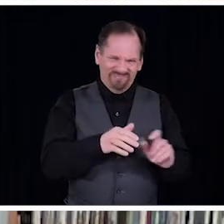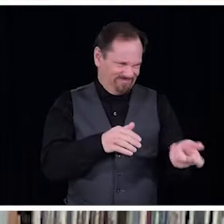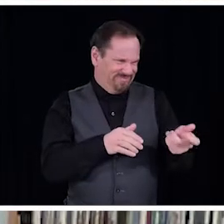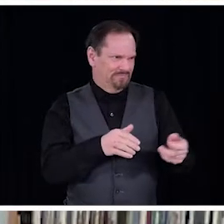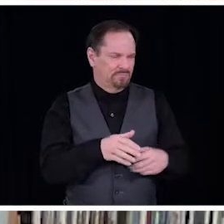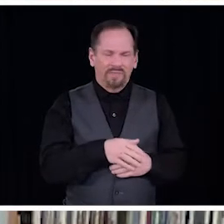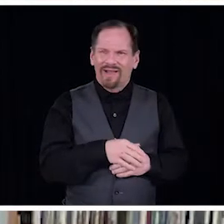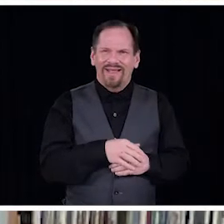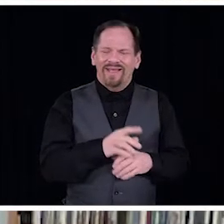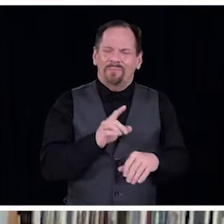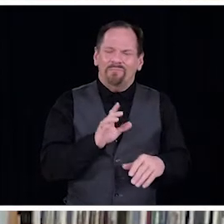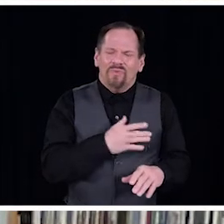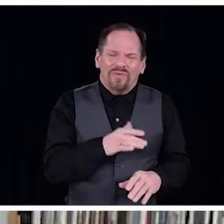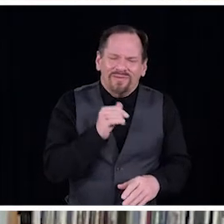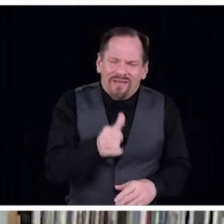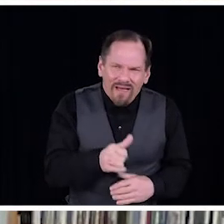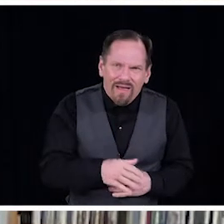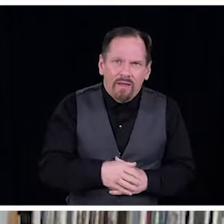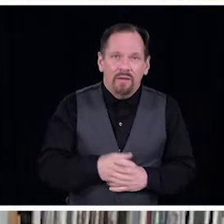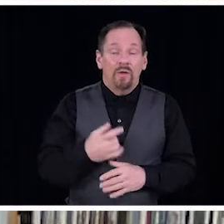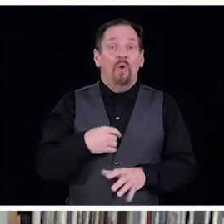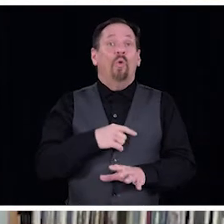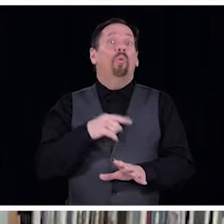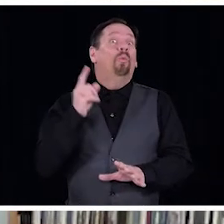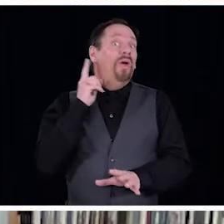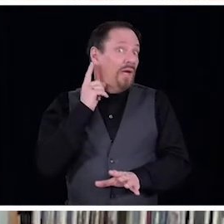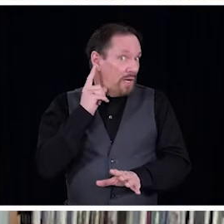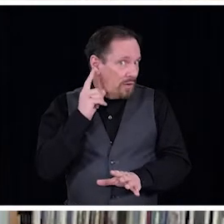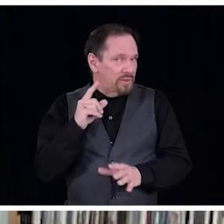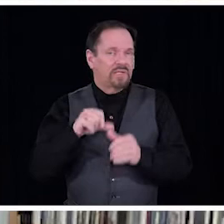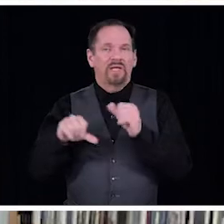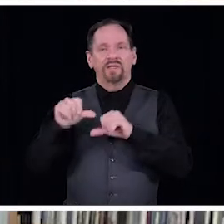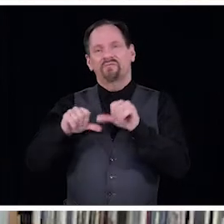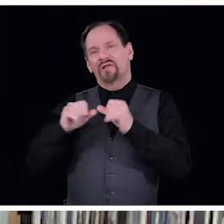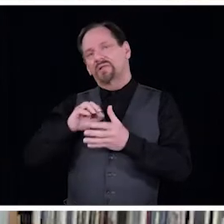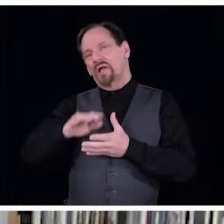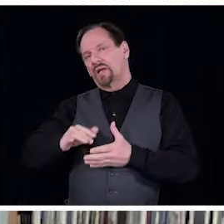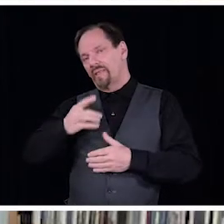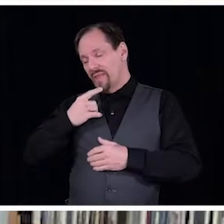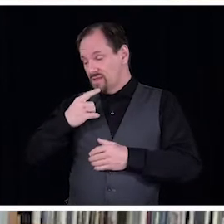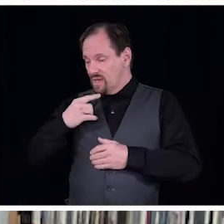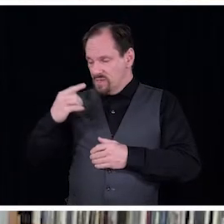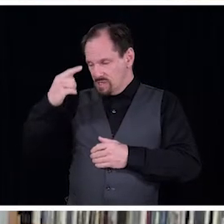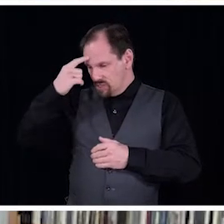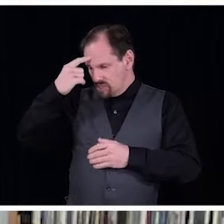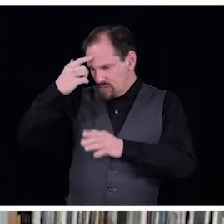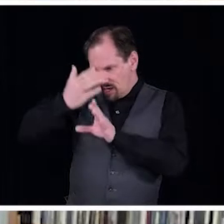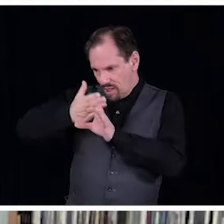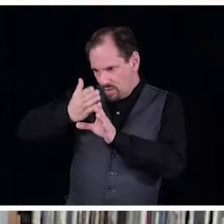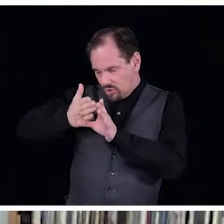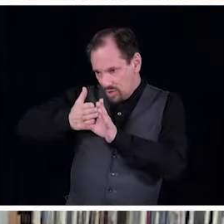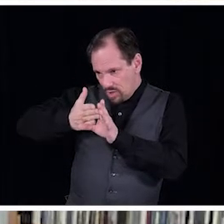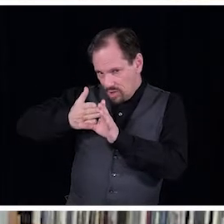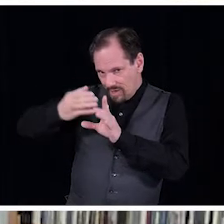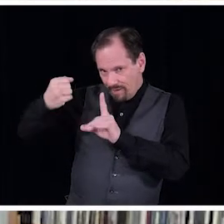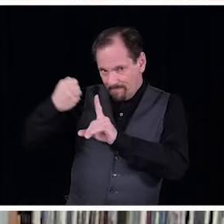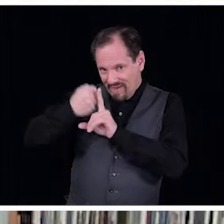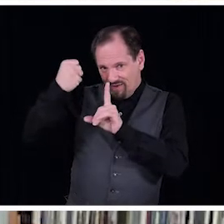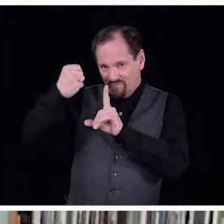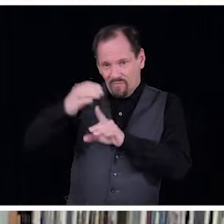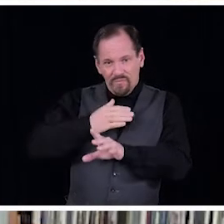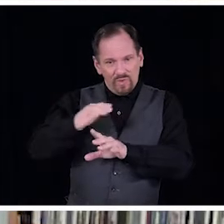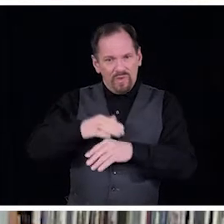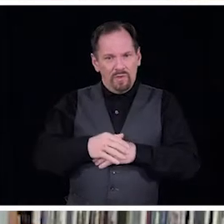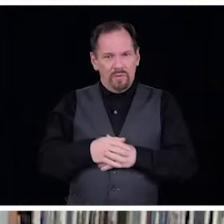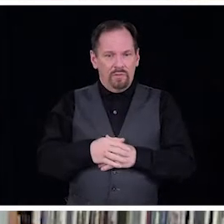that claim to demonstrate various psychological effects from music. It has been